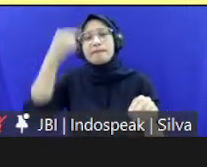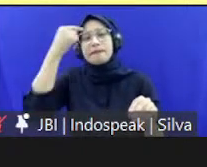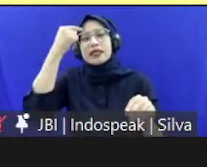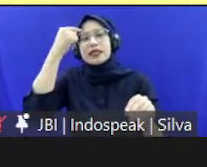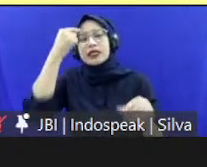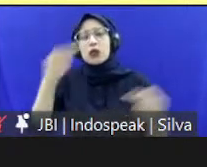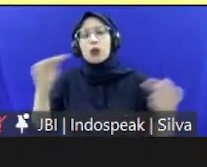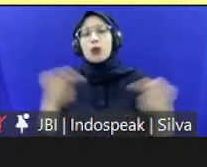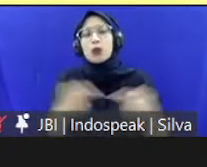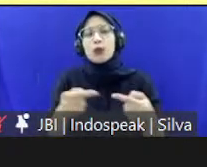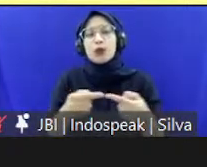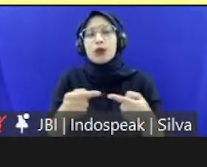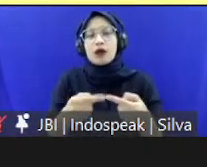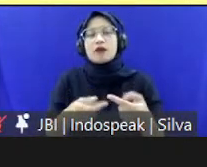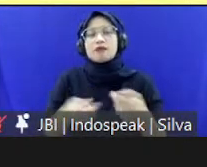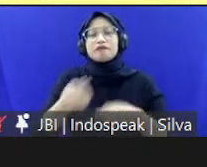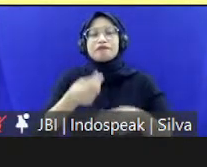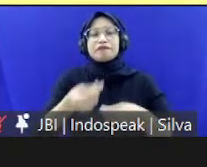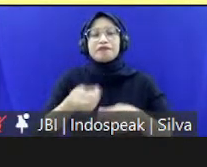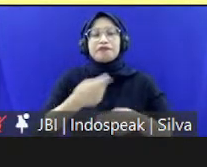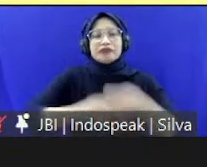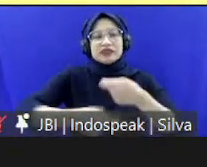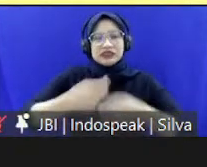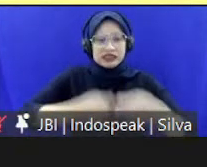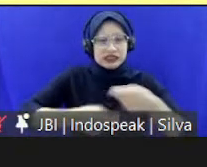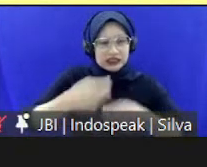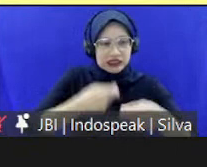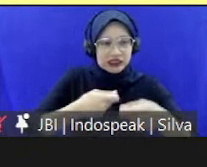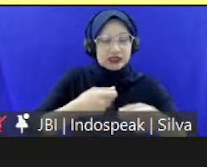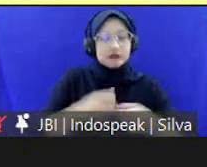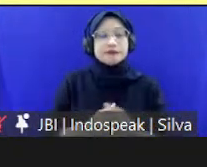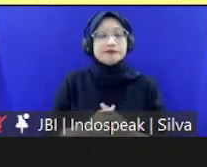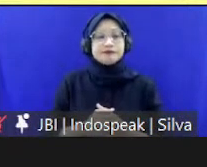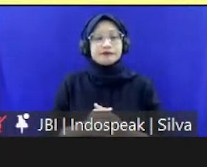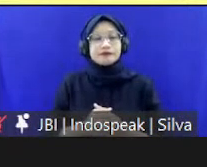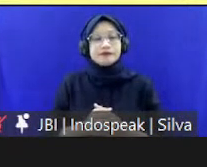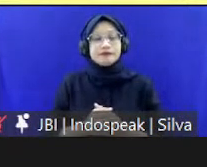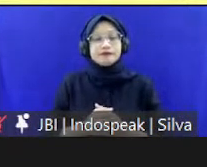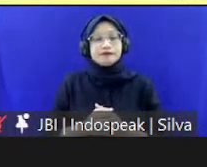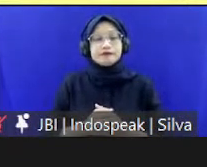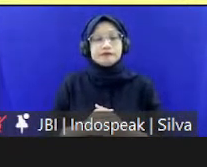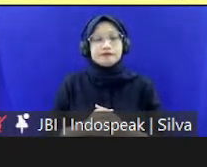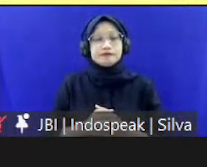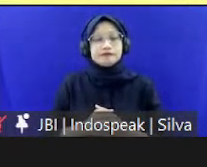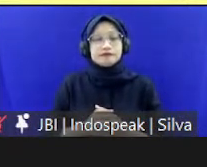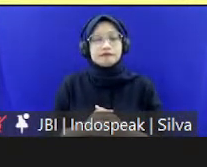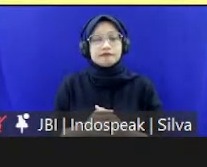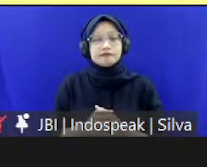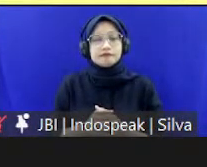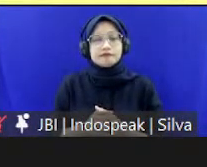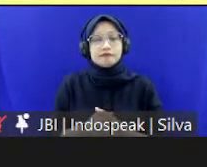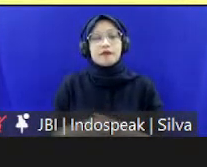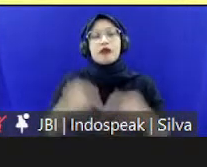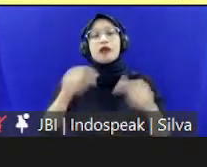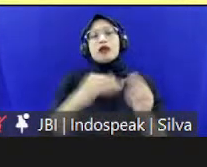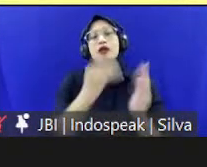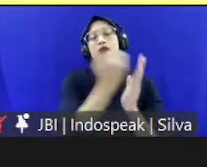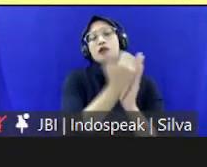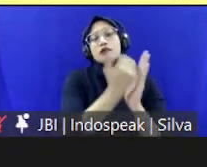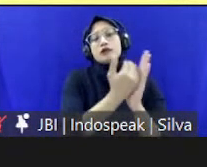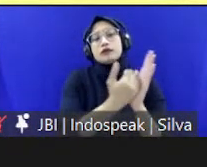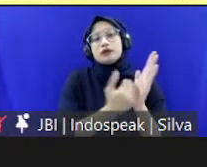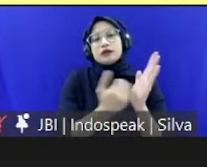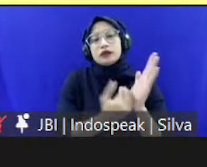foreign investor are not allowed to build hospital in the rural area. This is stated in the policy, the